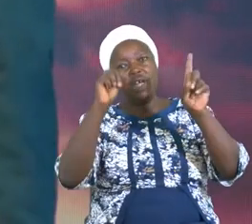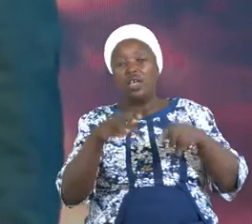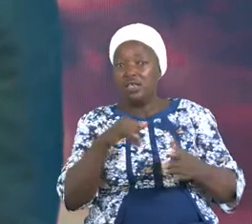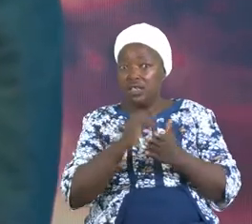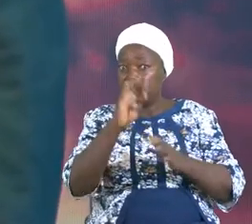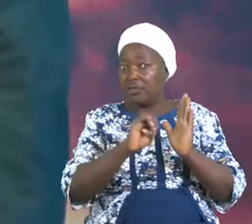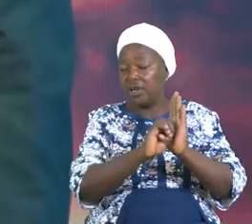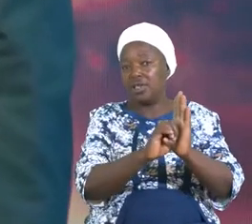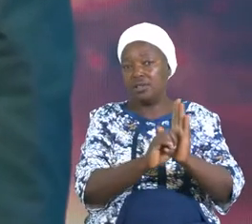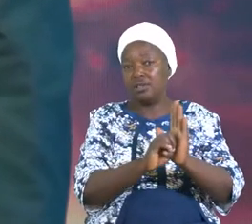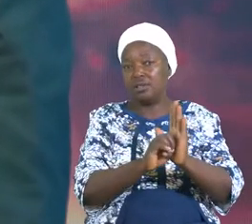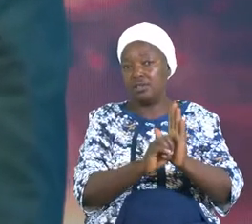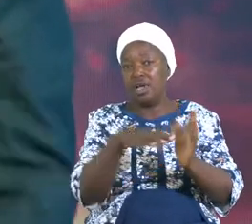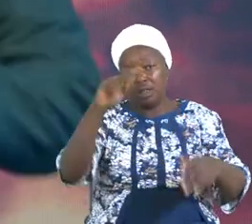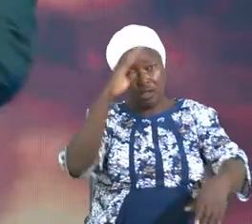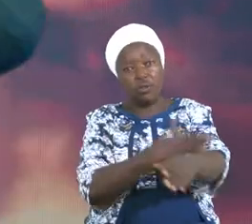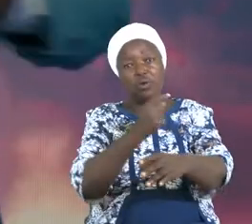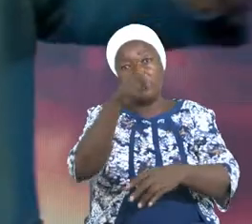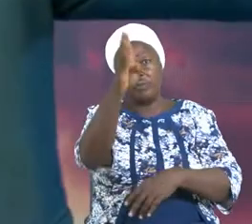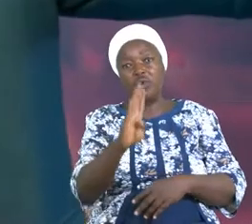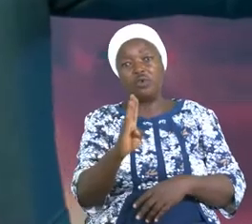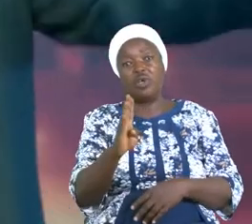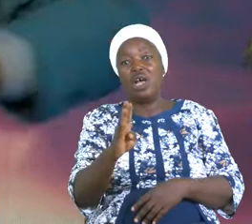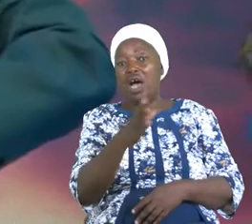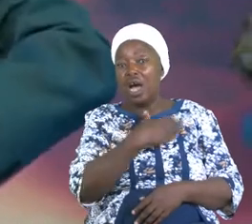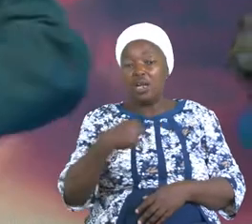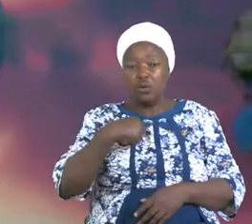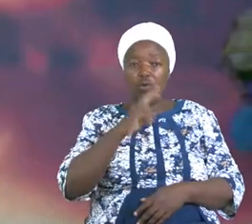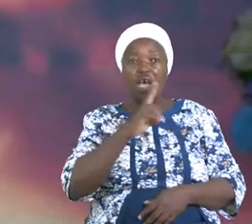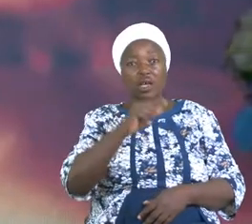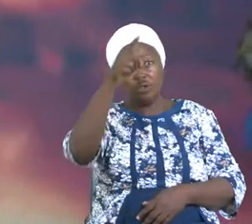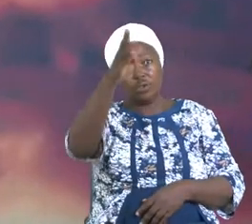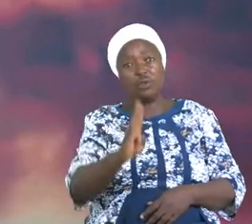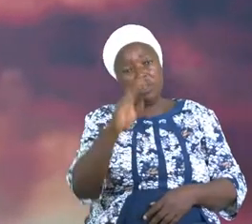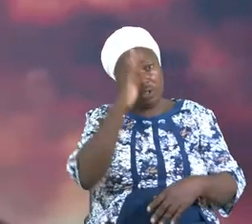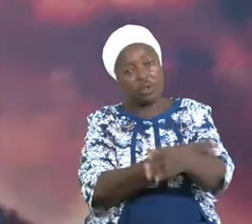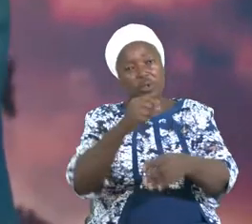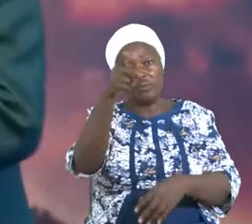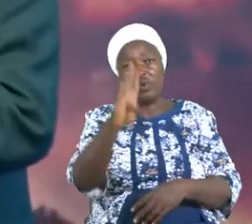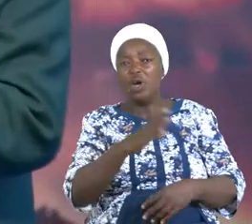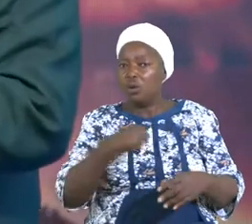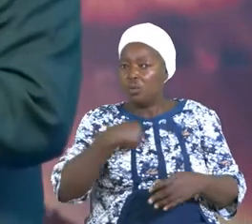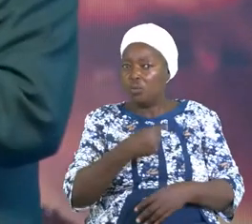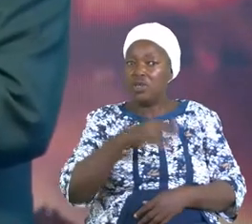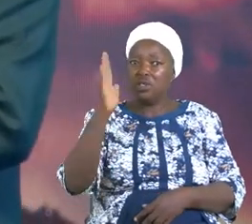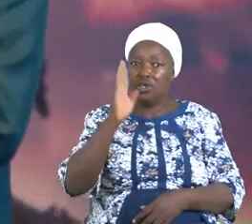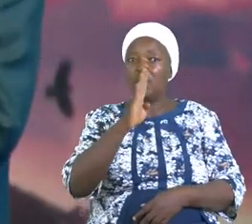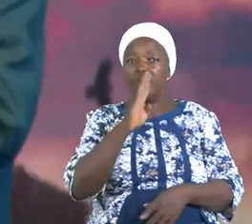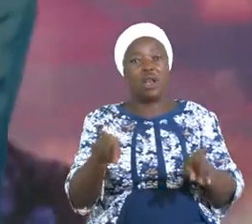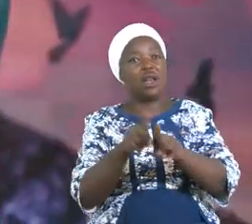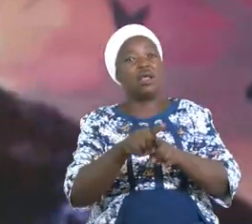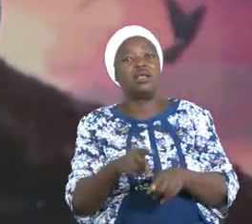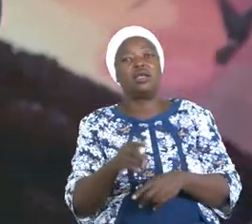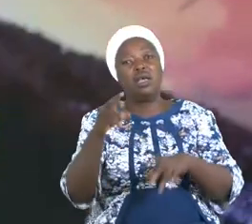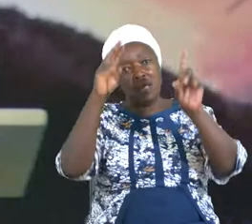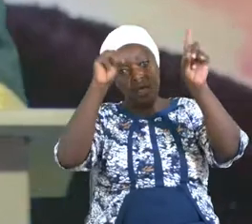the Son of God, and we are sons of God. We shall be like him, for we